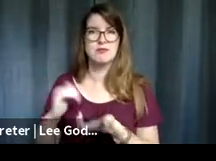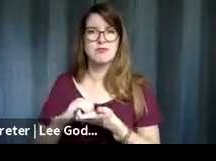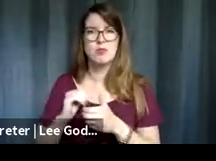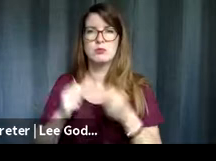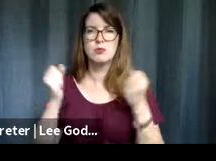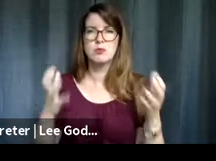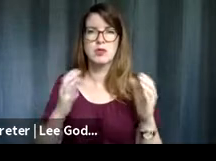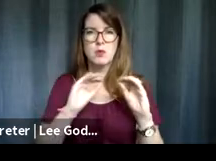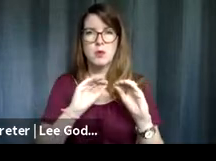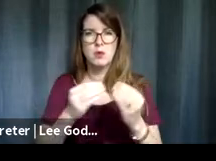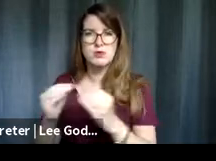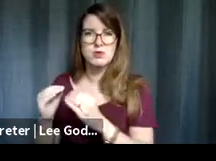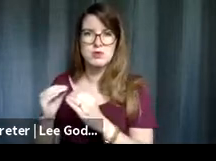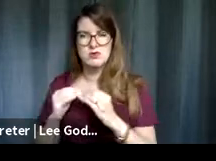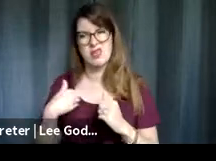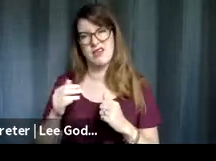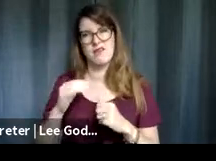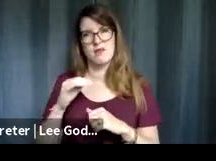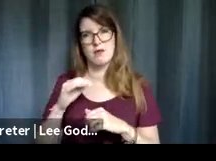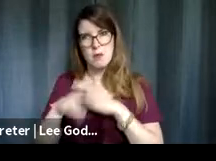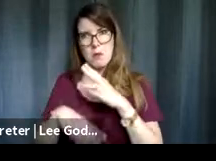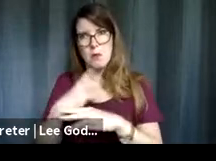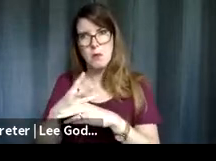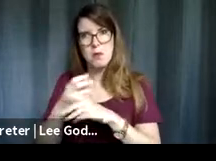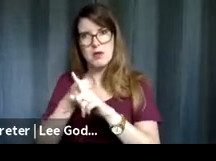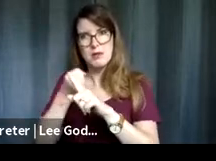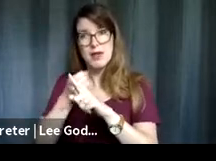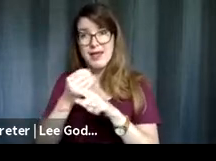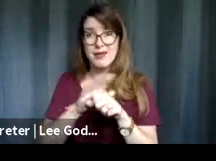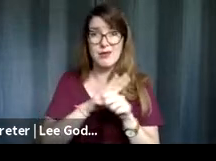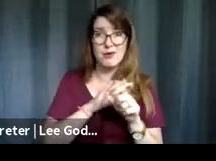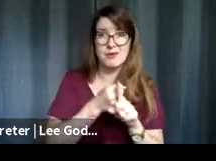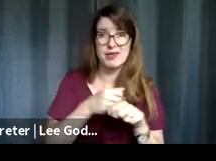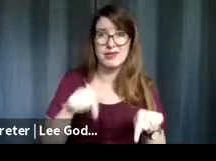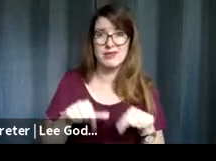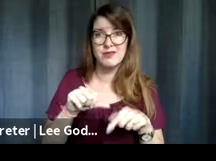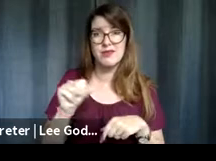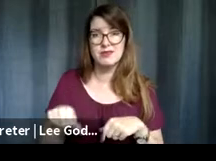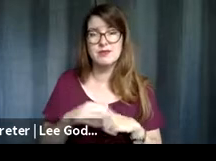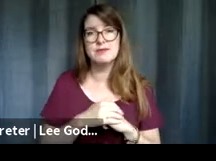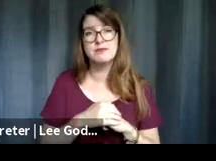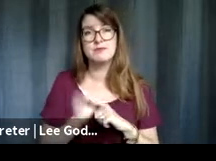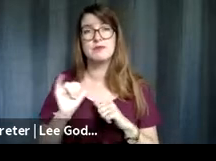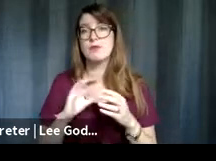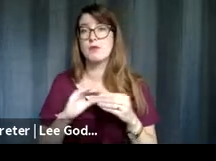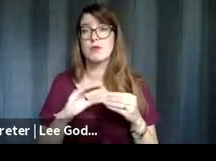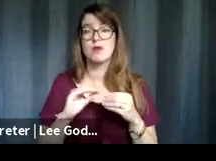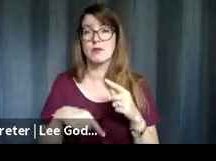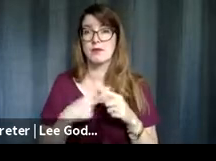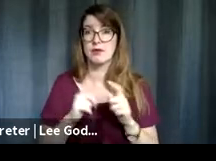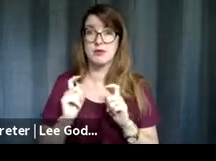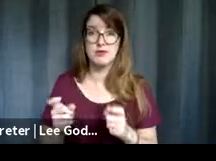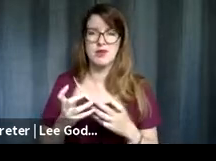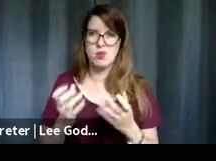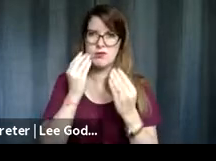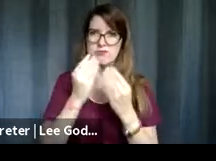many organizations that have a global impact and a local impact here in Austin. And as we're talking about giving, I